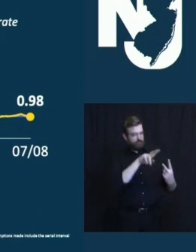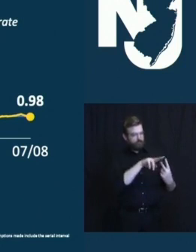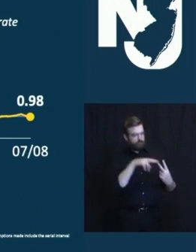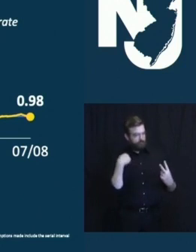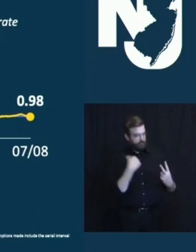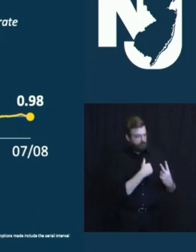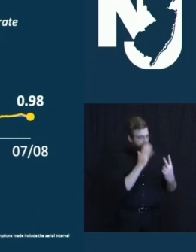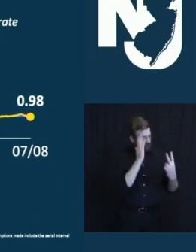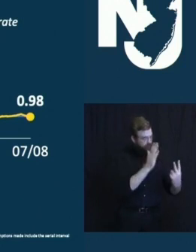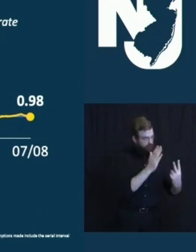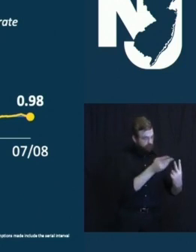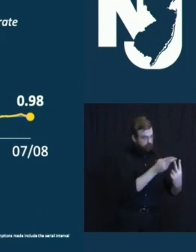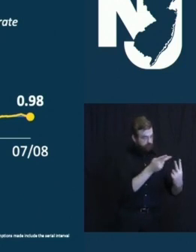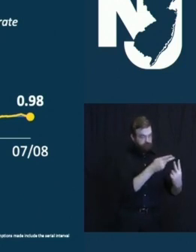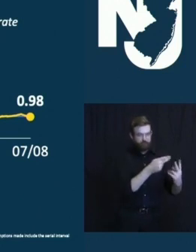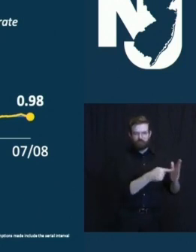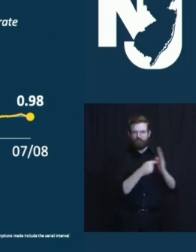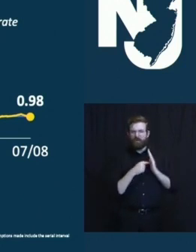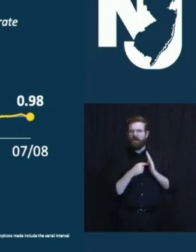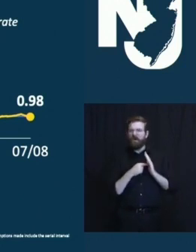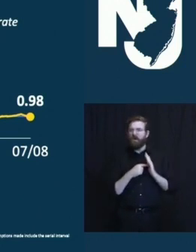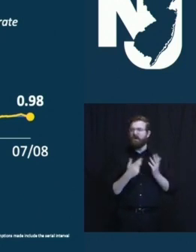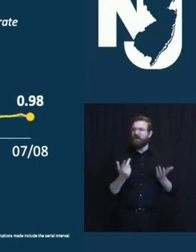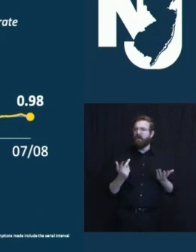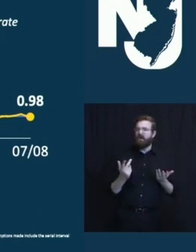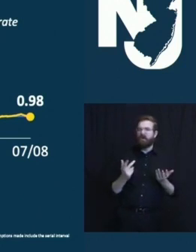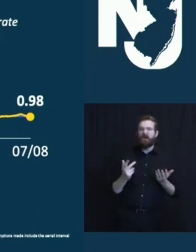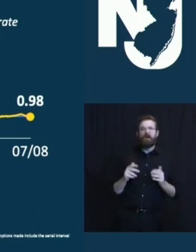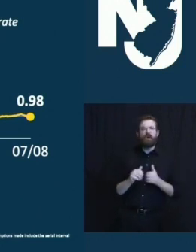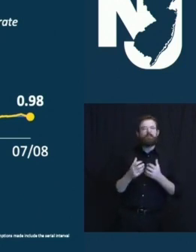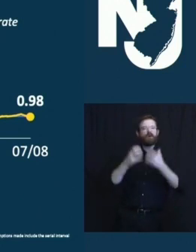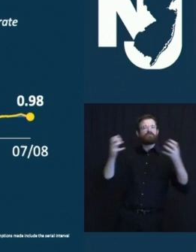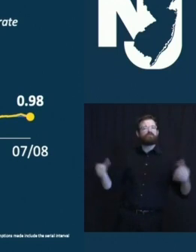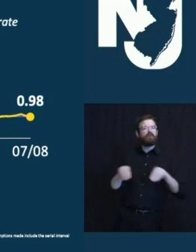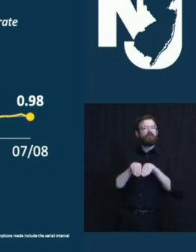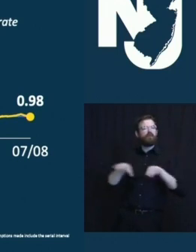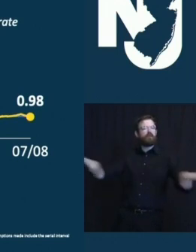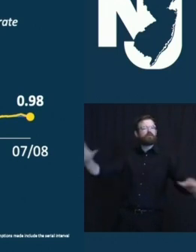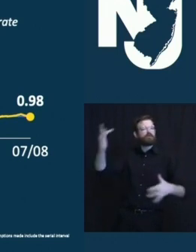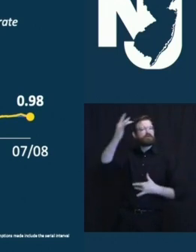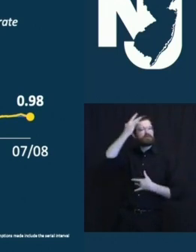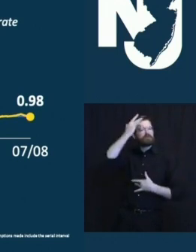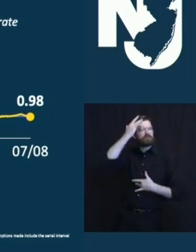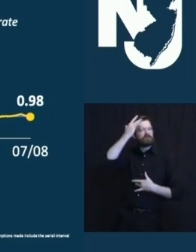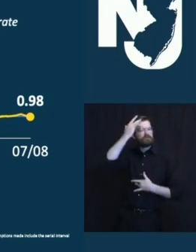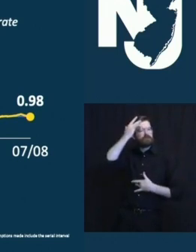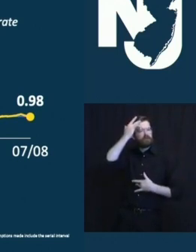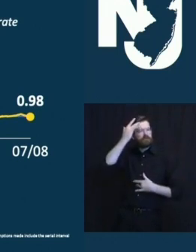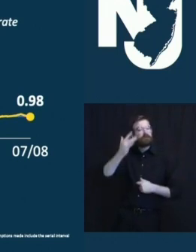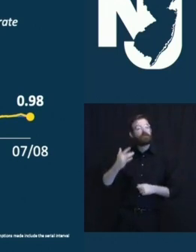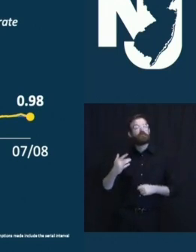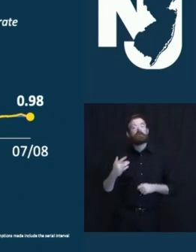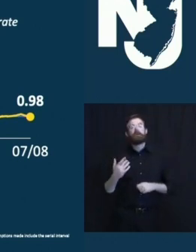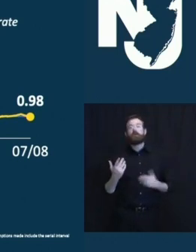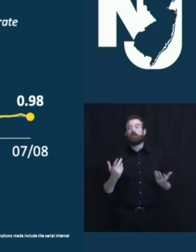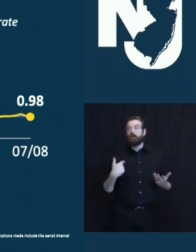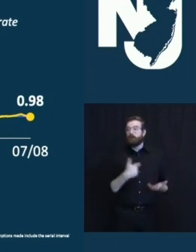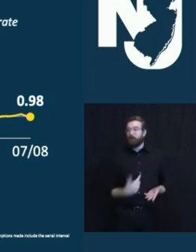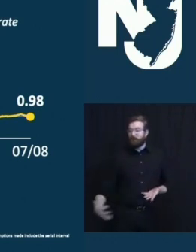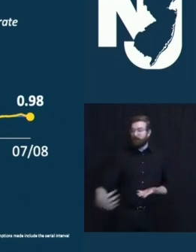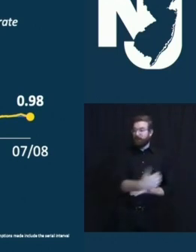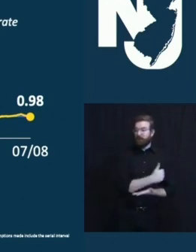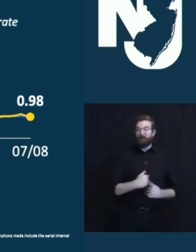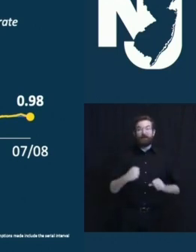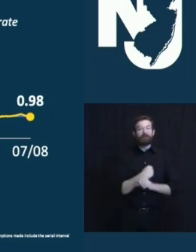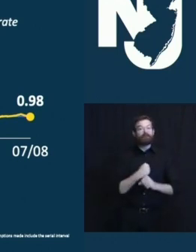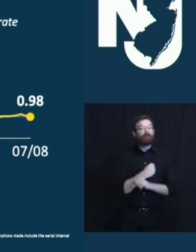the coronavirus tests being recorded every day. The more testing, the more precise we can get these numbers. So please, again,